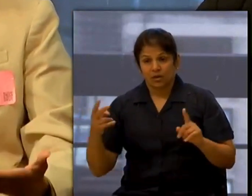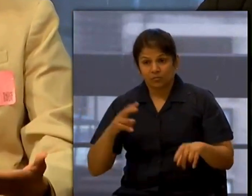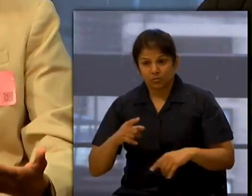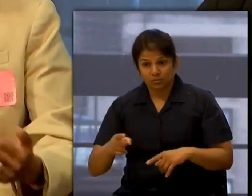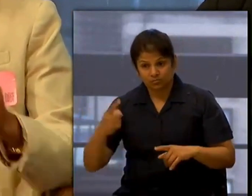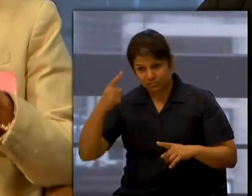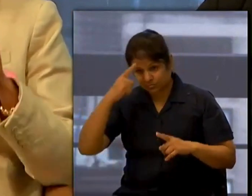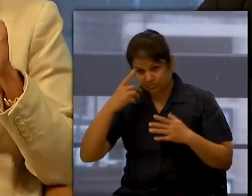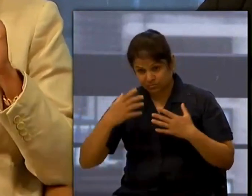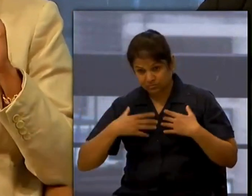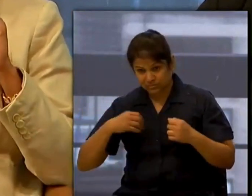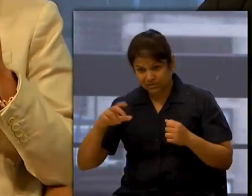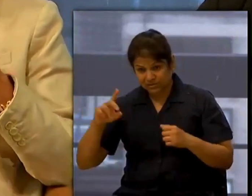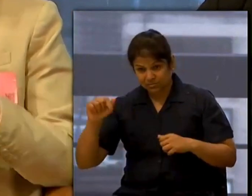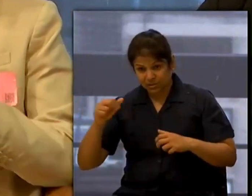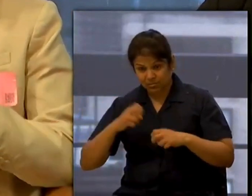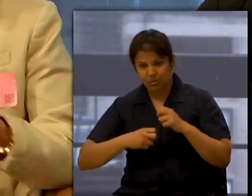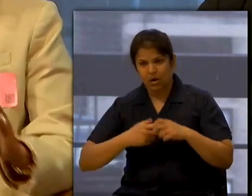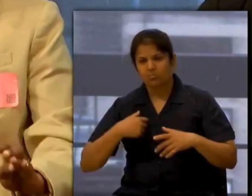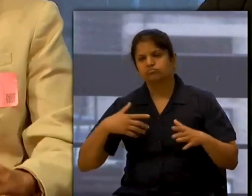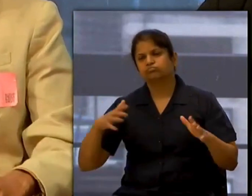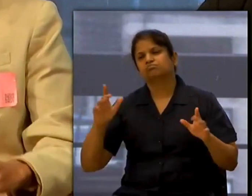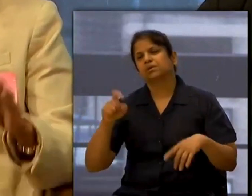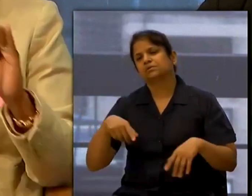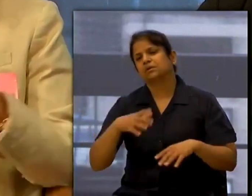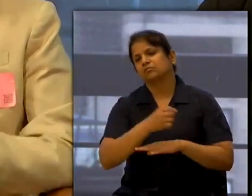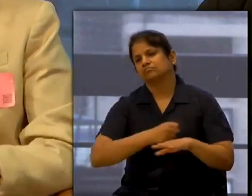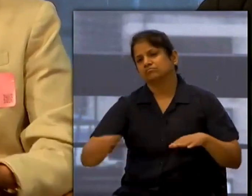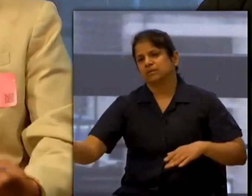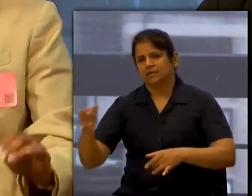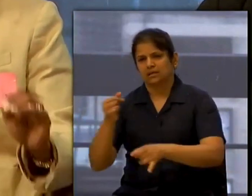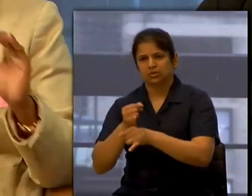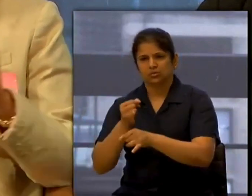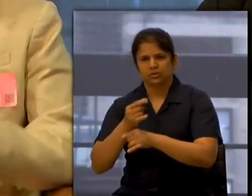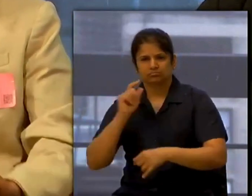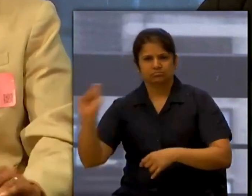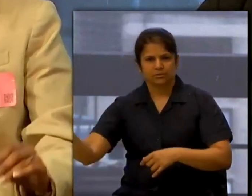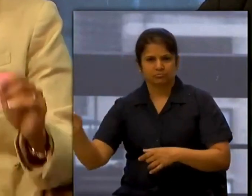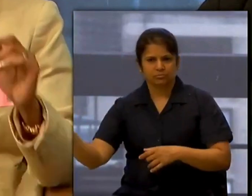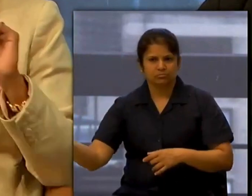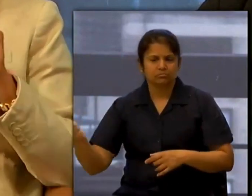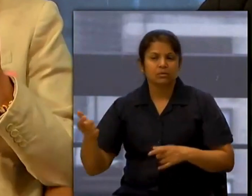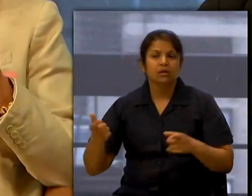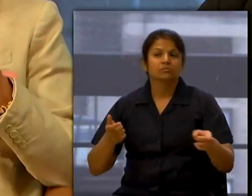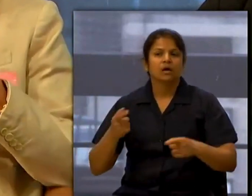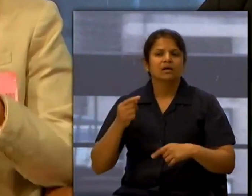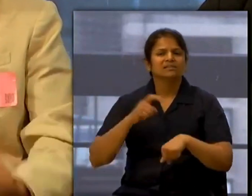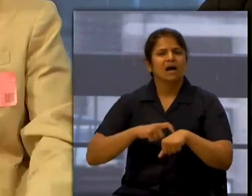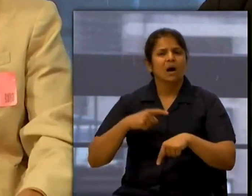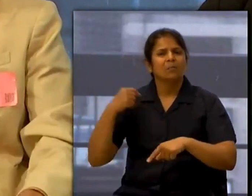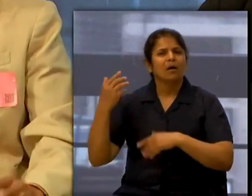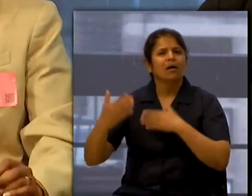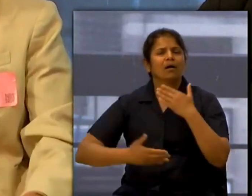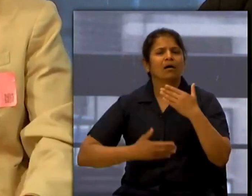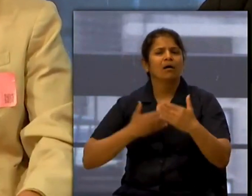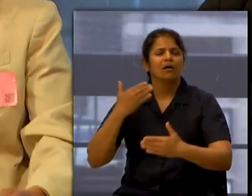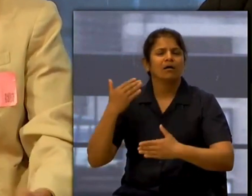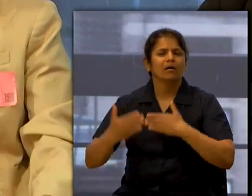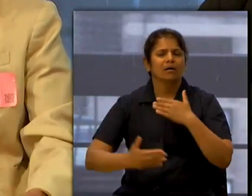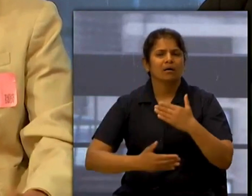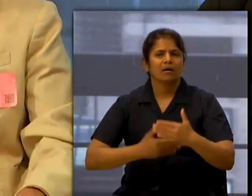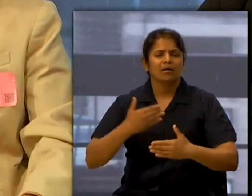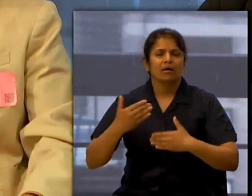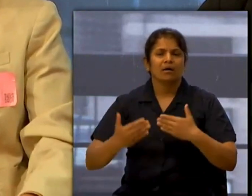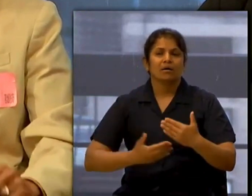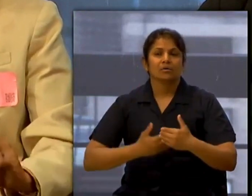aging communities. And it wasn't until many decades later, over time, the Supreme Court decision, Olmstead versus LC in the